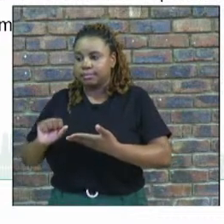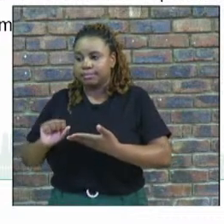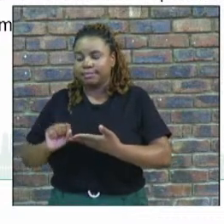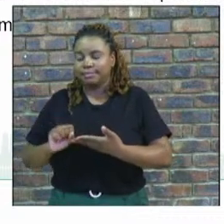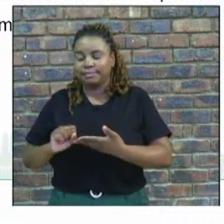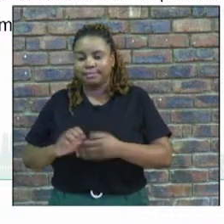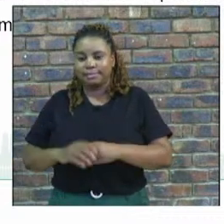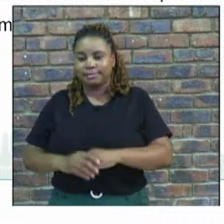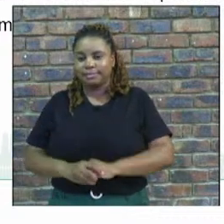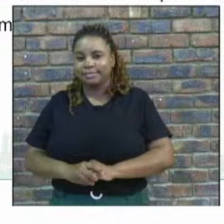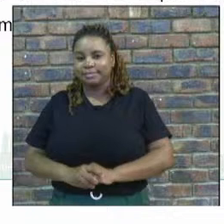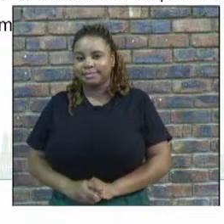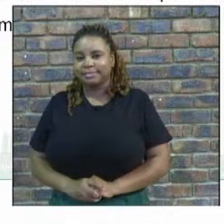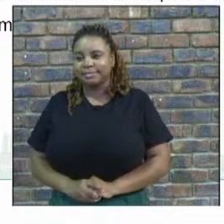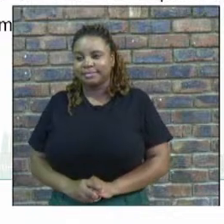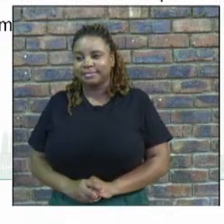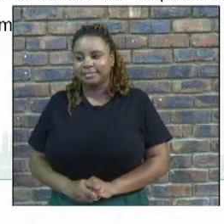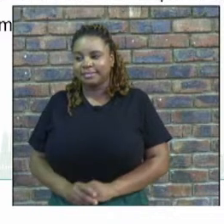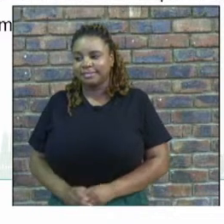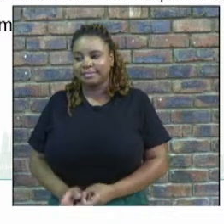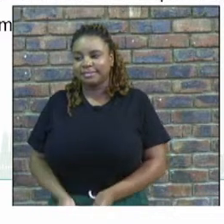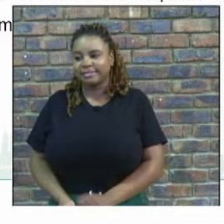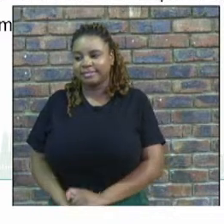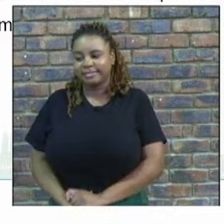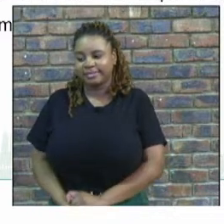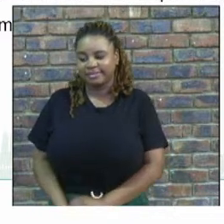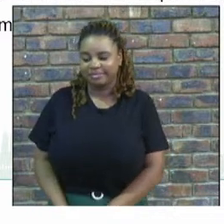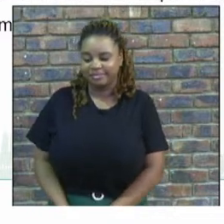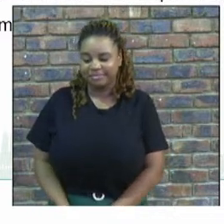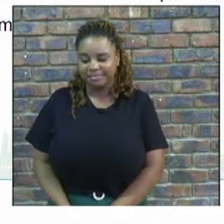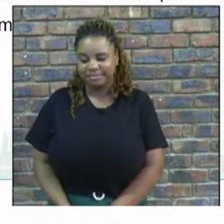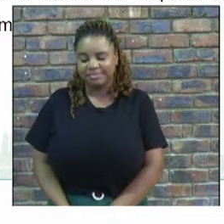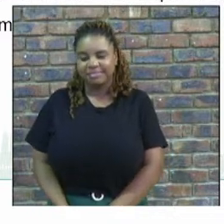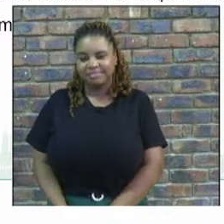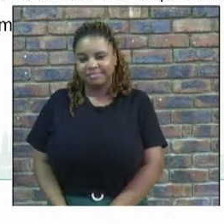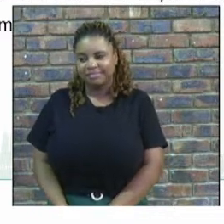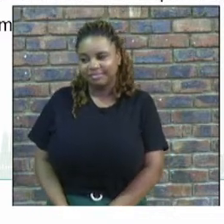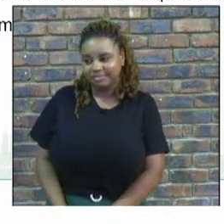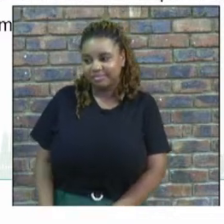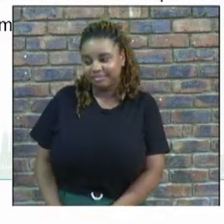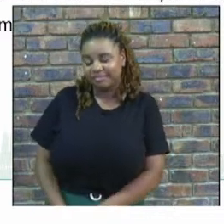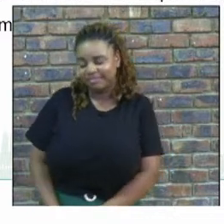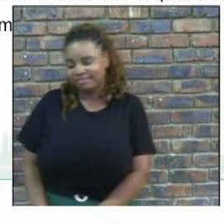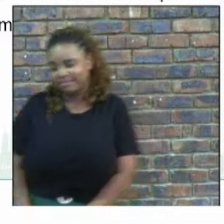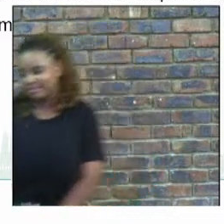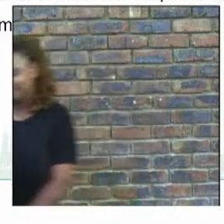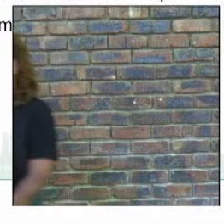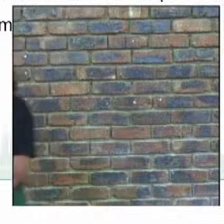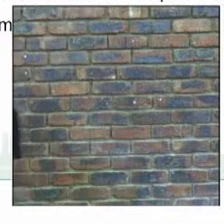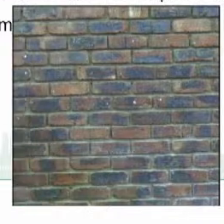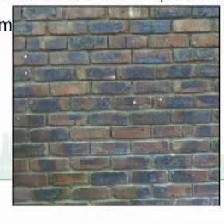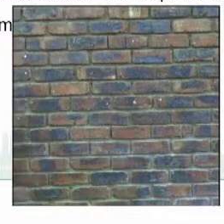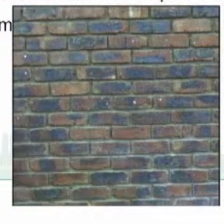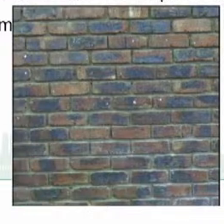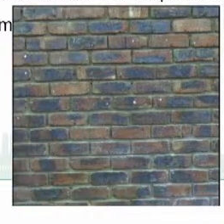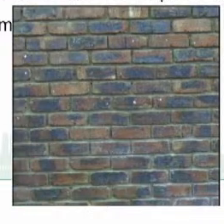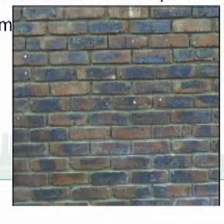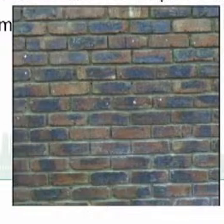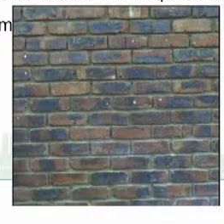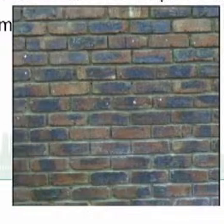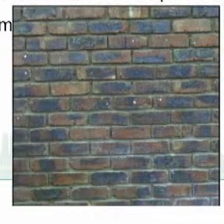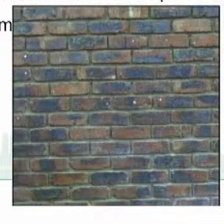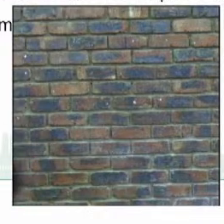10% interest of black person in that petroleum right. And the participation of black